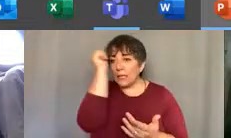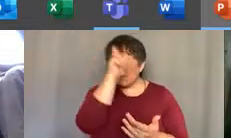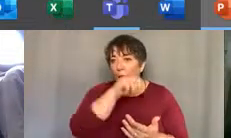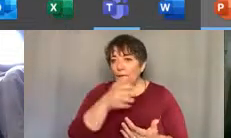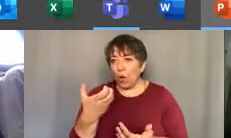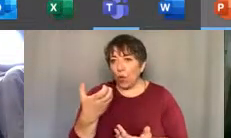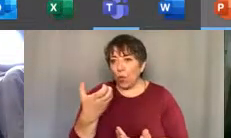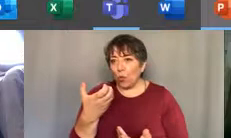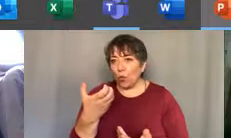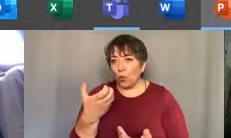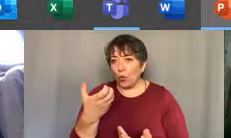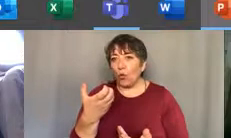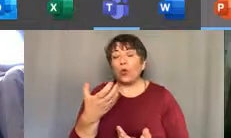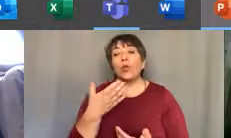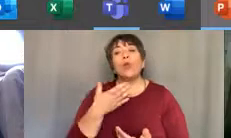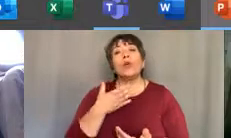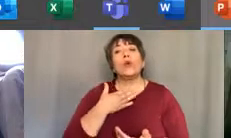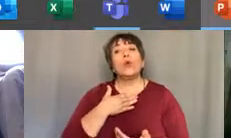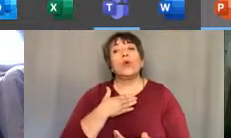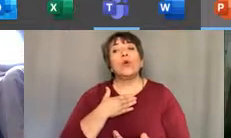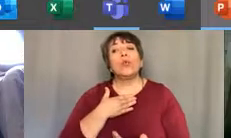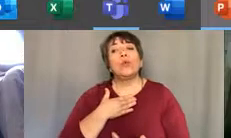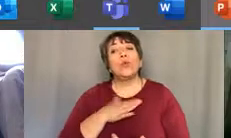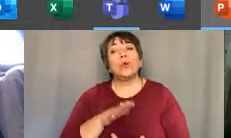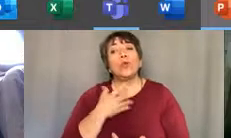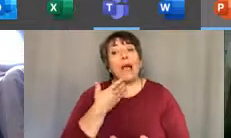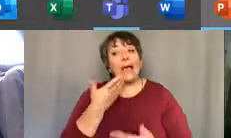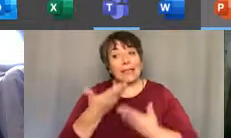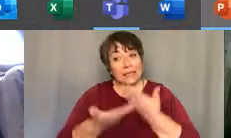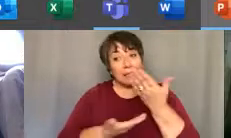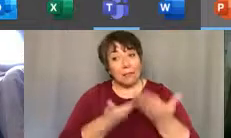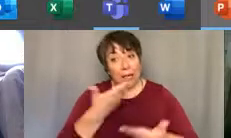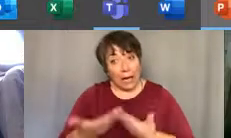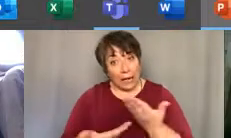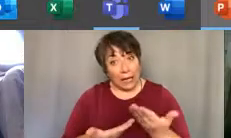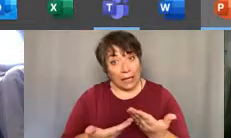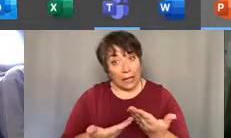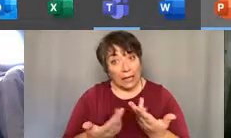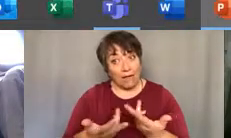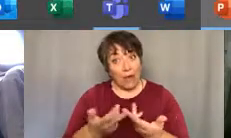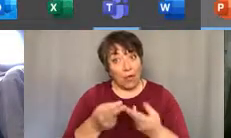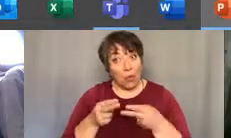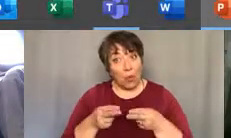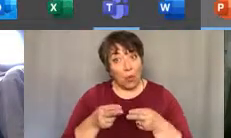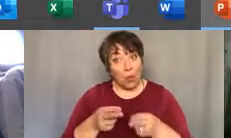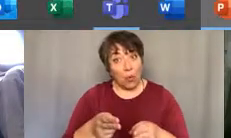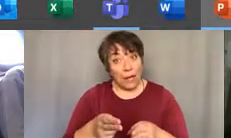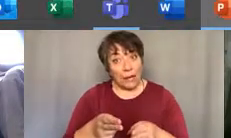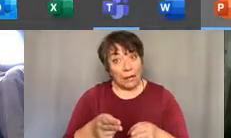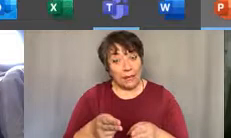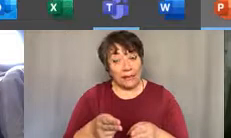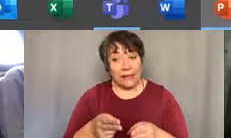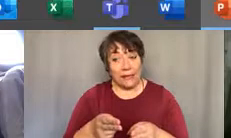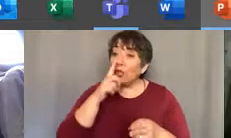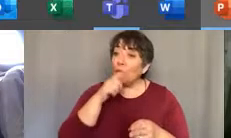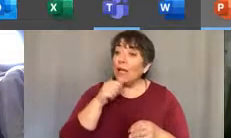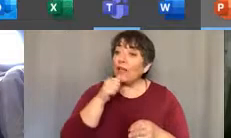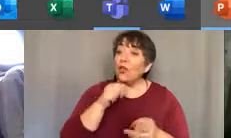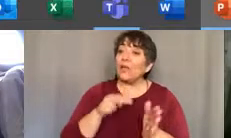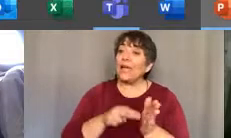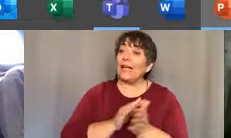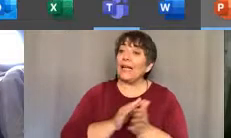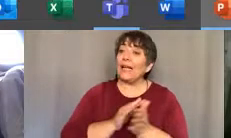they understand that there are alternative ordering methods. One of those is the nationally driven NHS app. And it actually